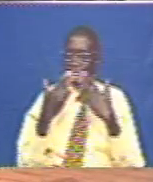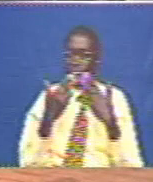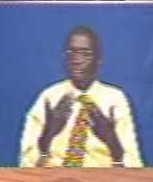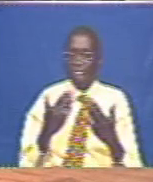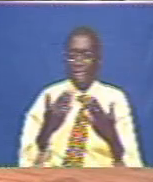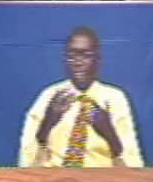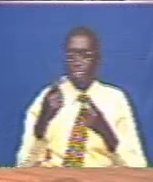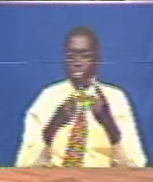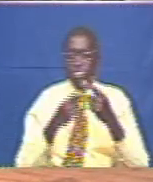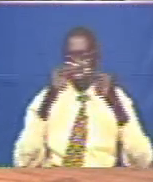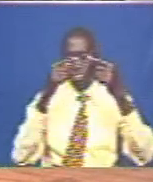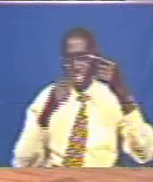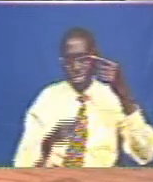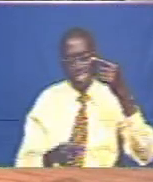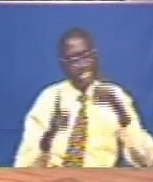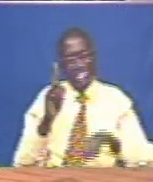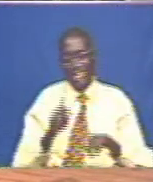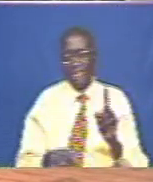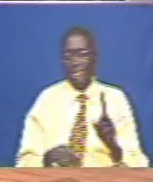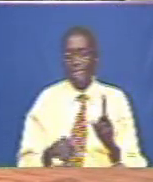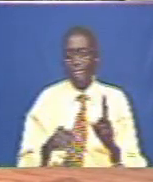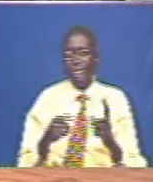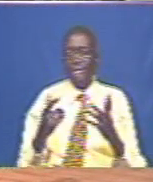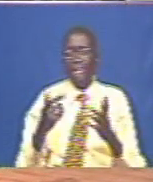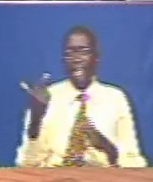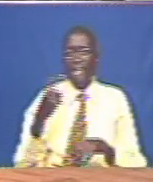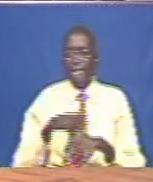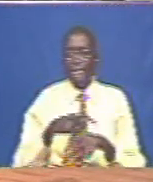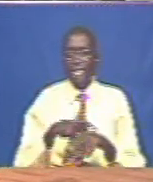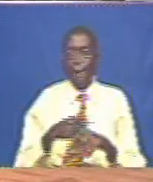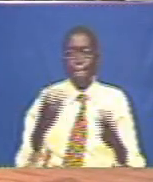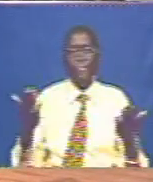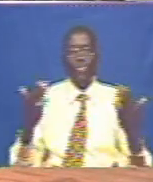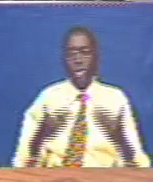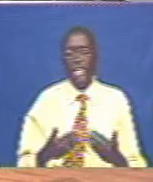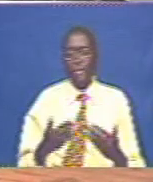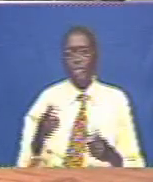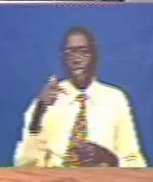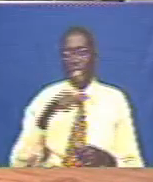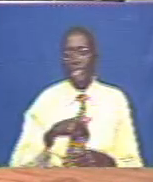all these issues on this platform alone. But of course, we'll create another platform so that we can engage you further.